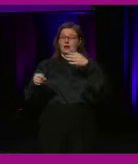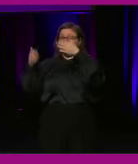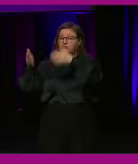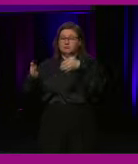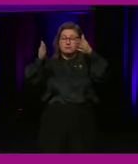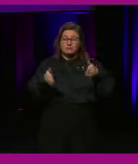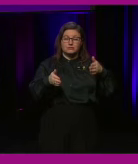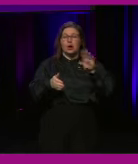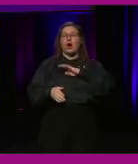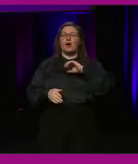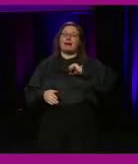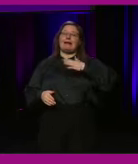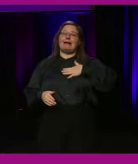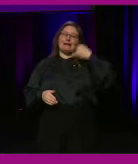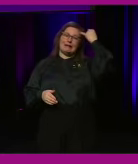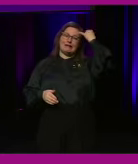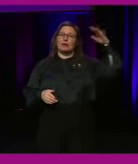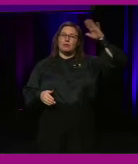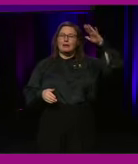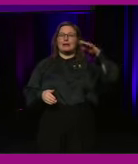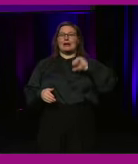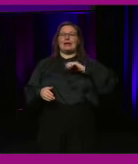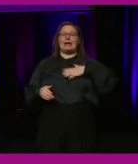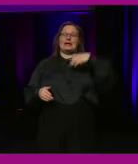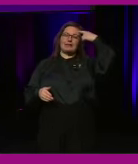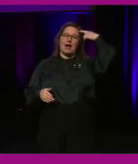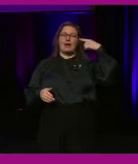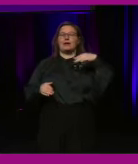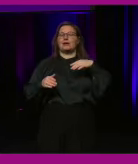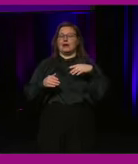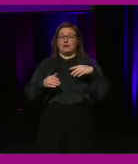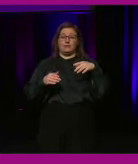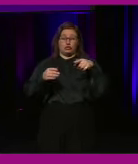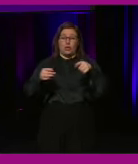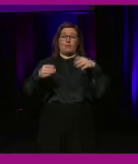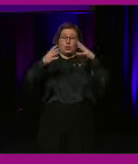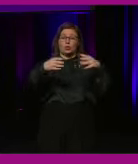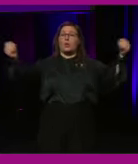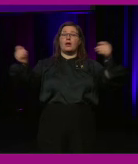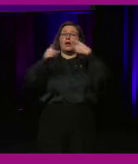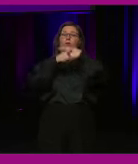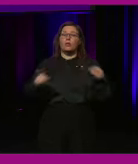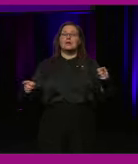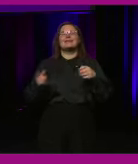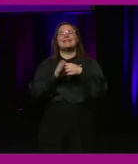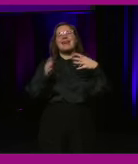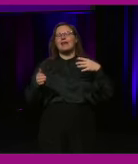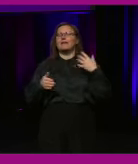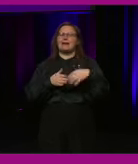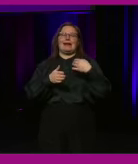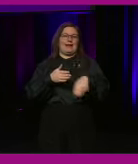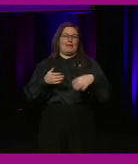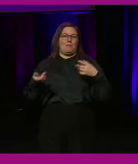different ideologies and agendas. So that is one thing that complicates it from the start. And